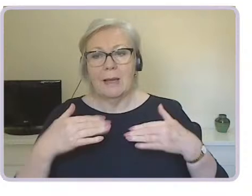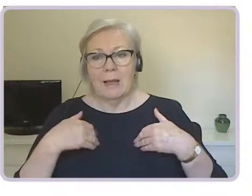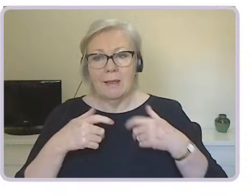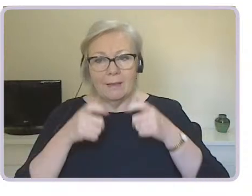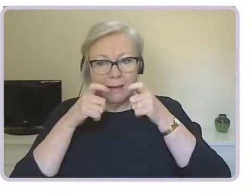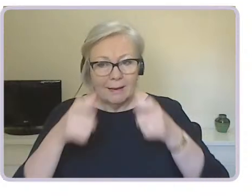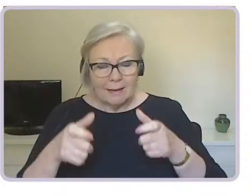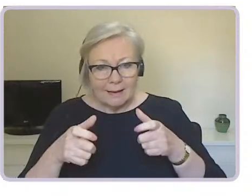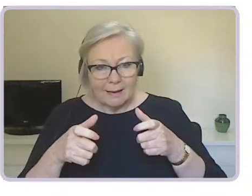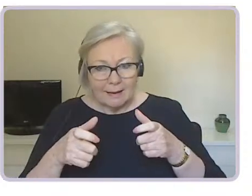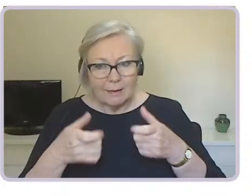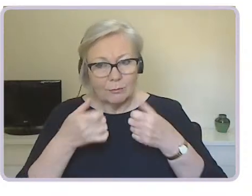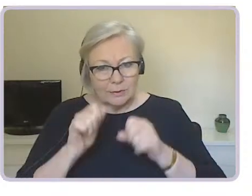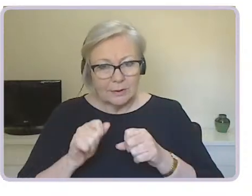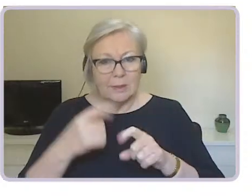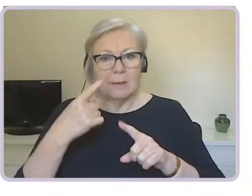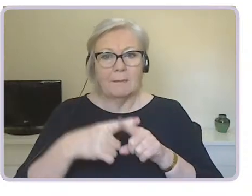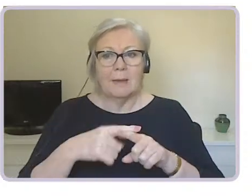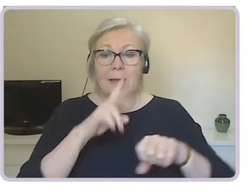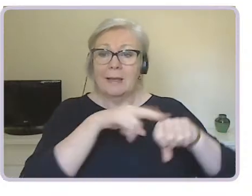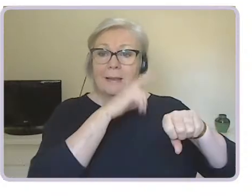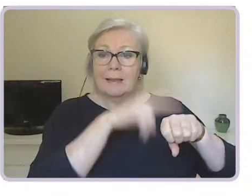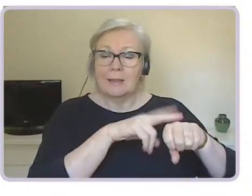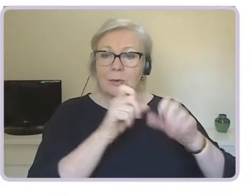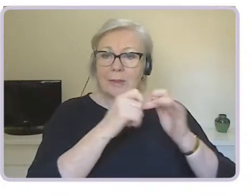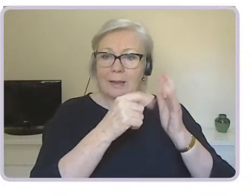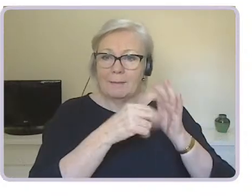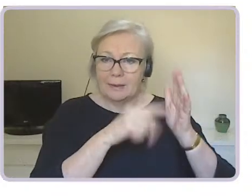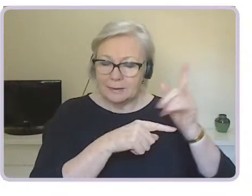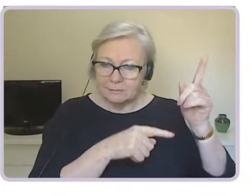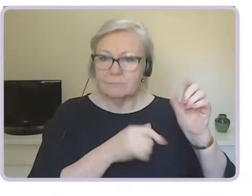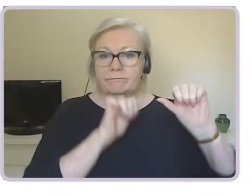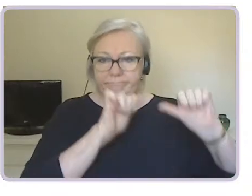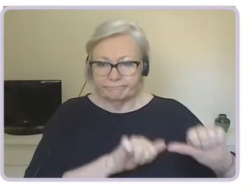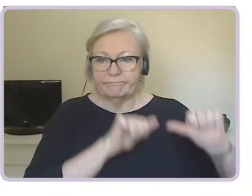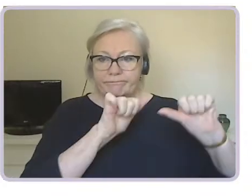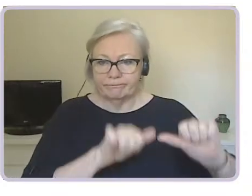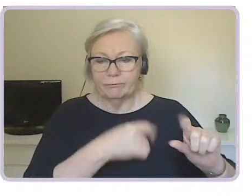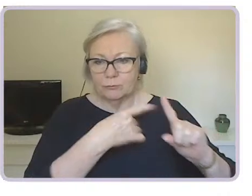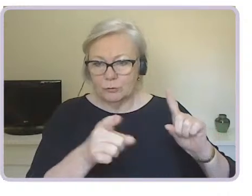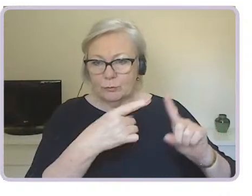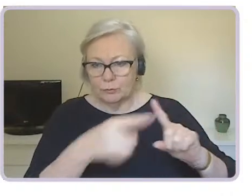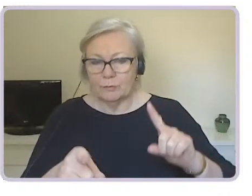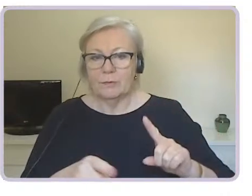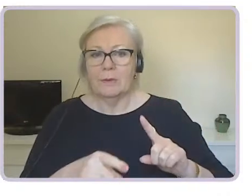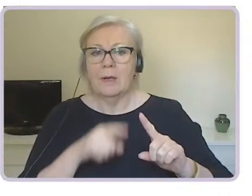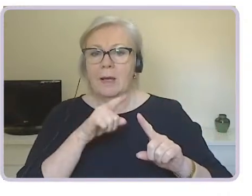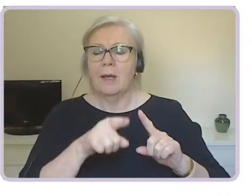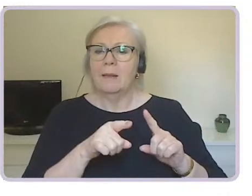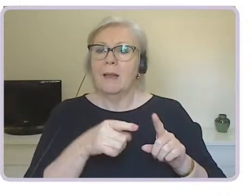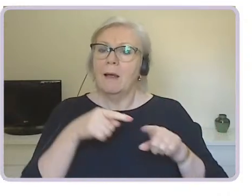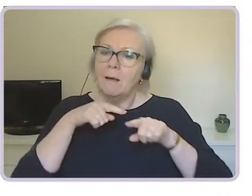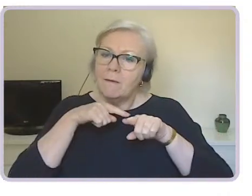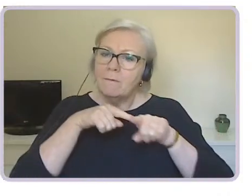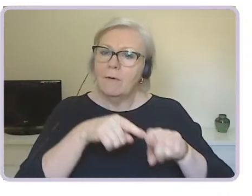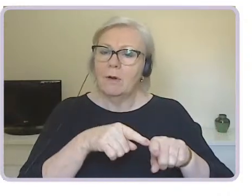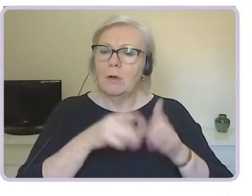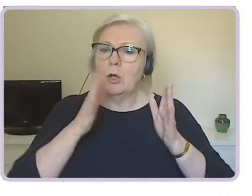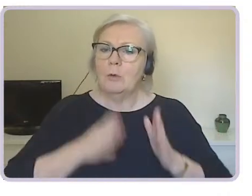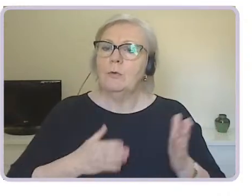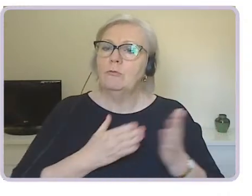and then National Cabinet. And this plan was based on a human rights approach, had